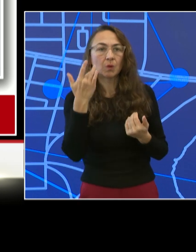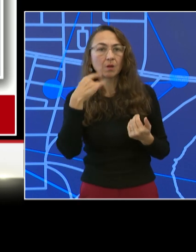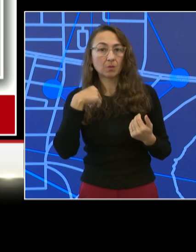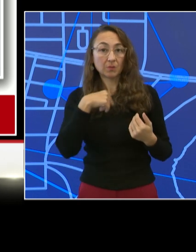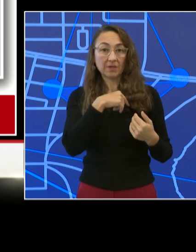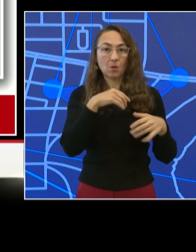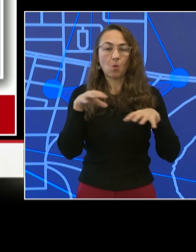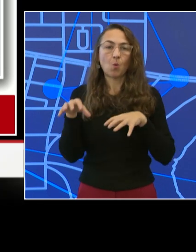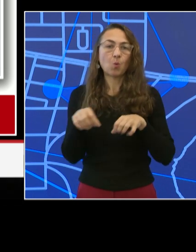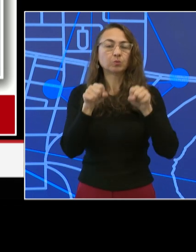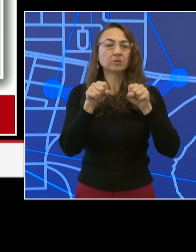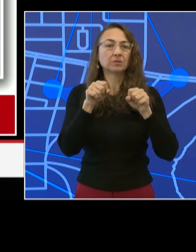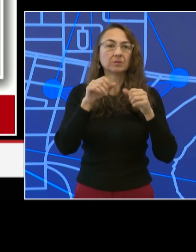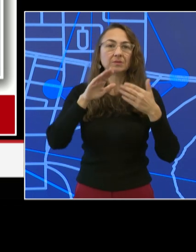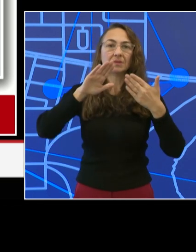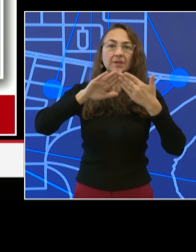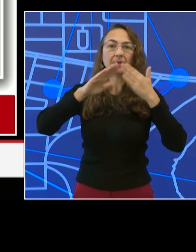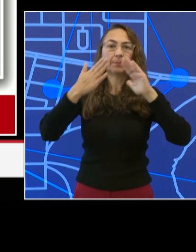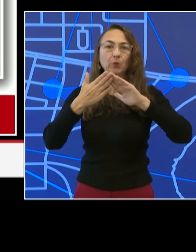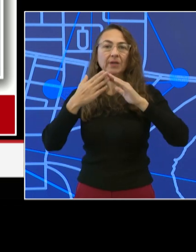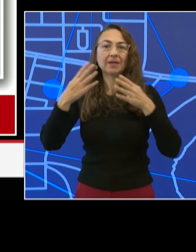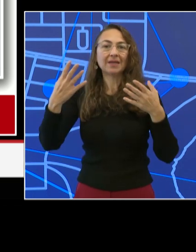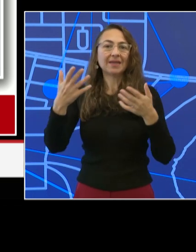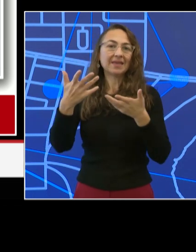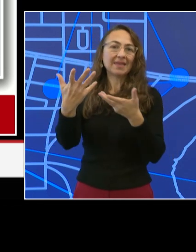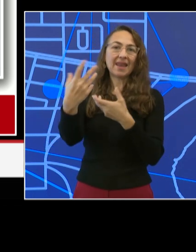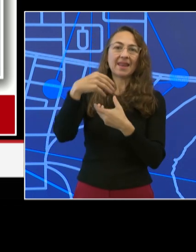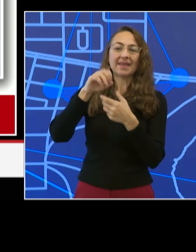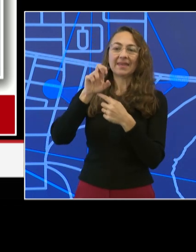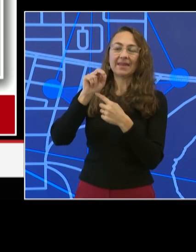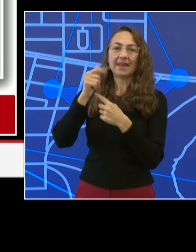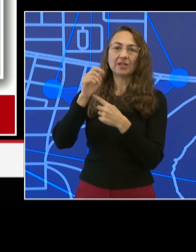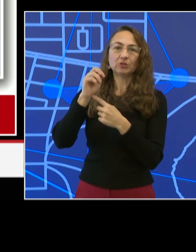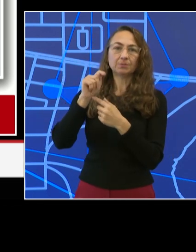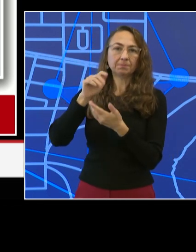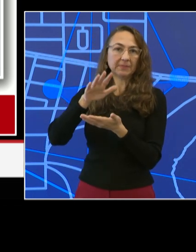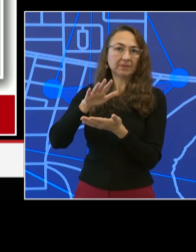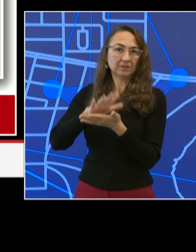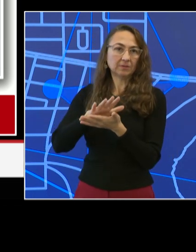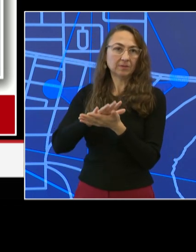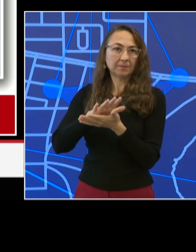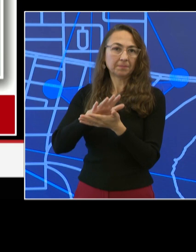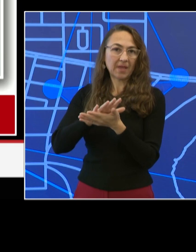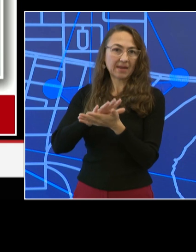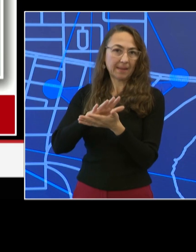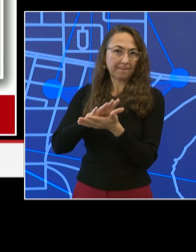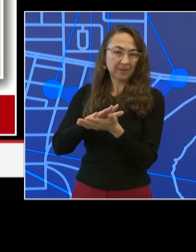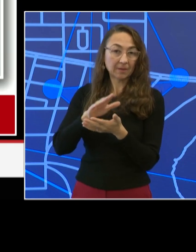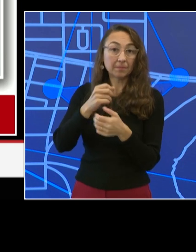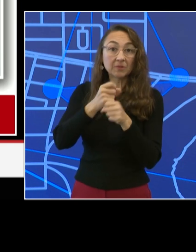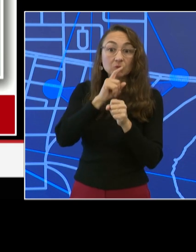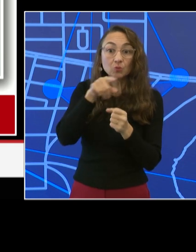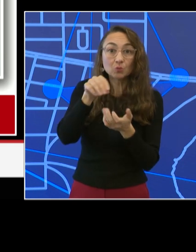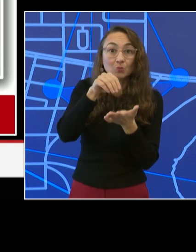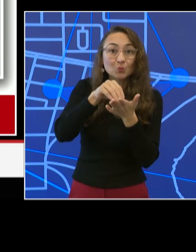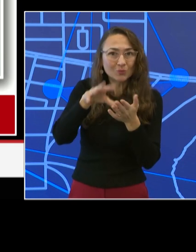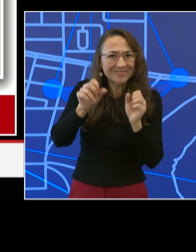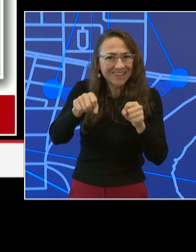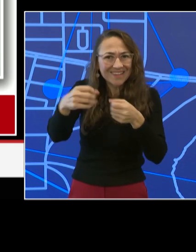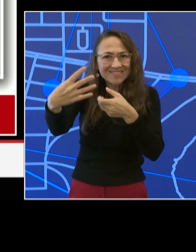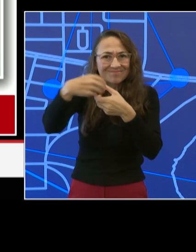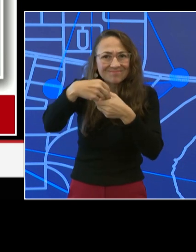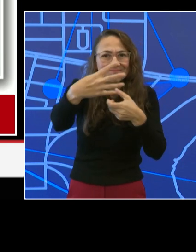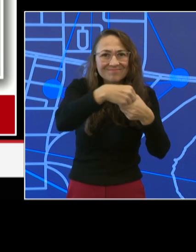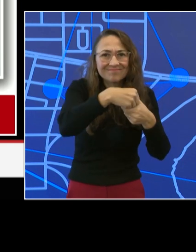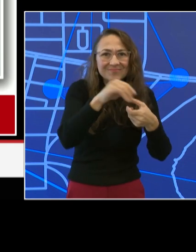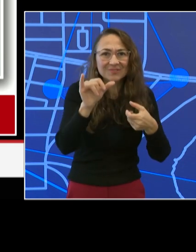Academy to give residents a fresh perspective and a peek inside the work that MPD is doing every day. It's why I host the